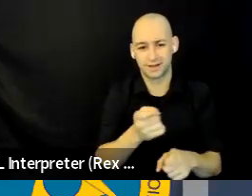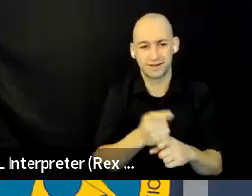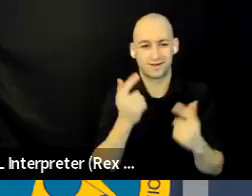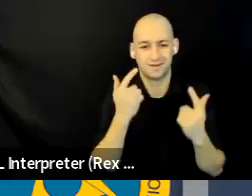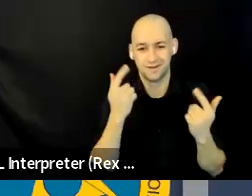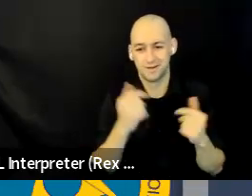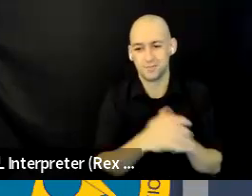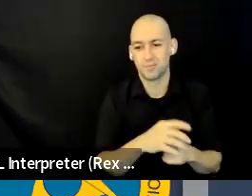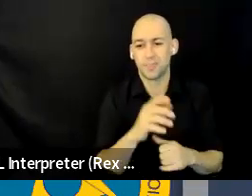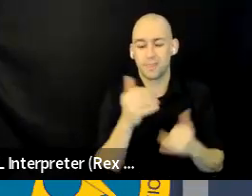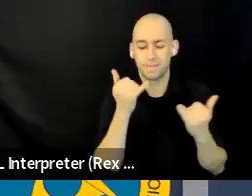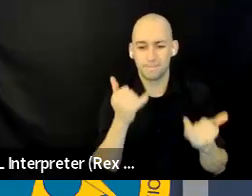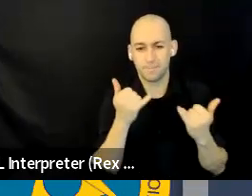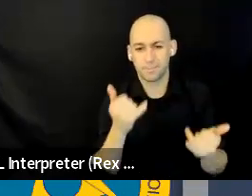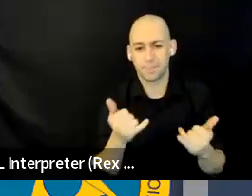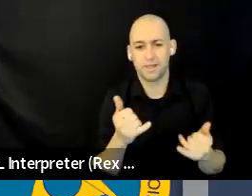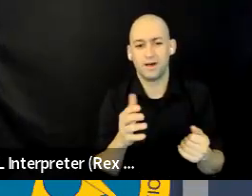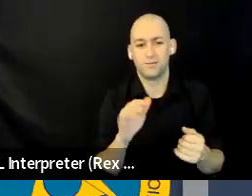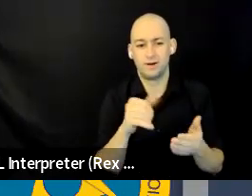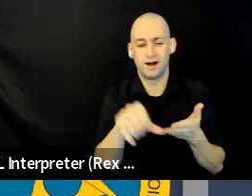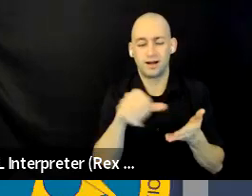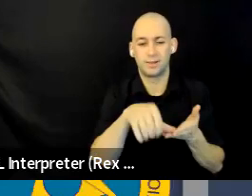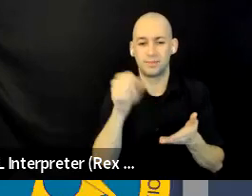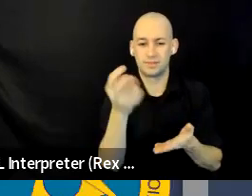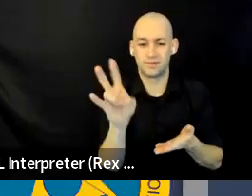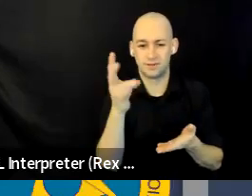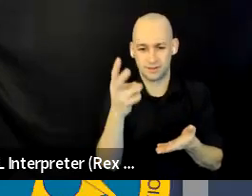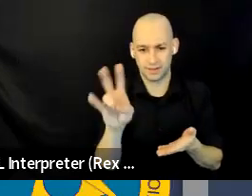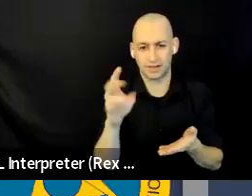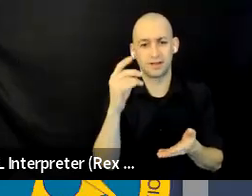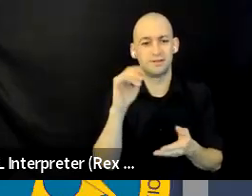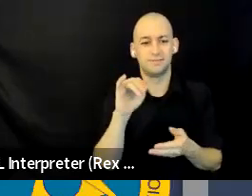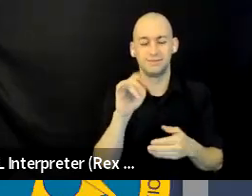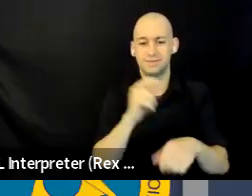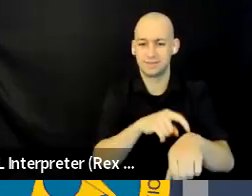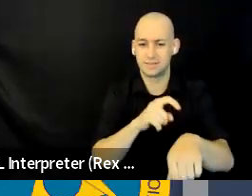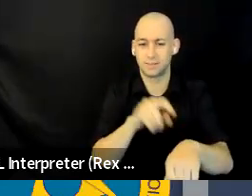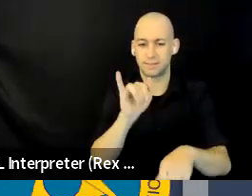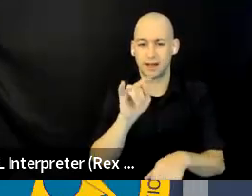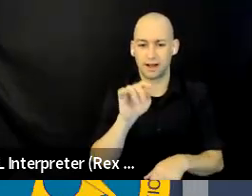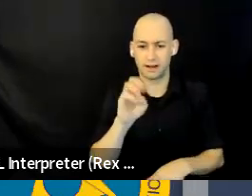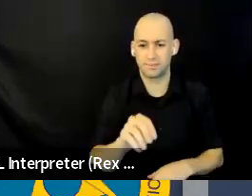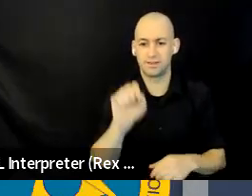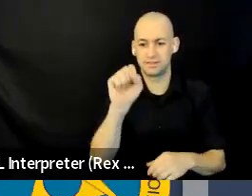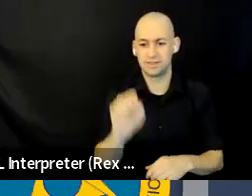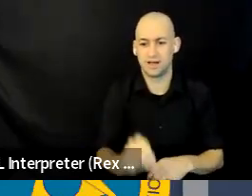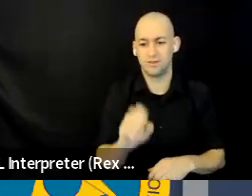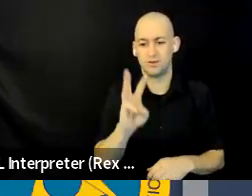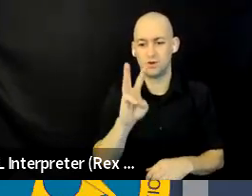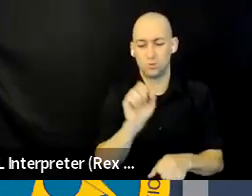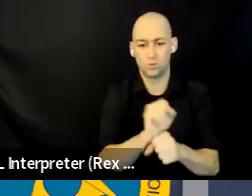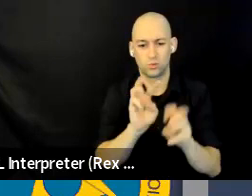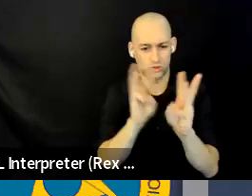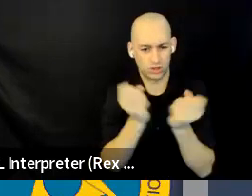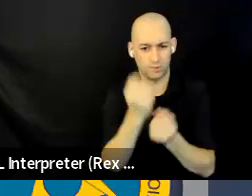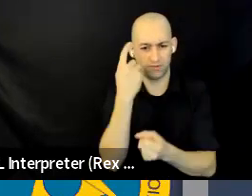We are now on item 17, which is a timed item, the South Workshop for the Draft